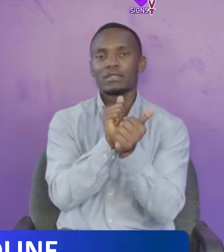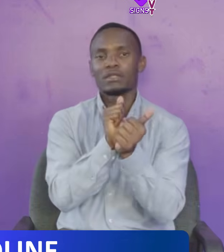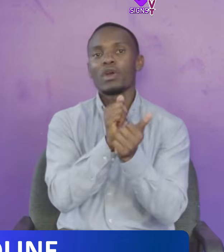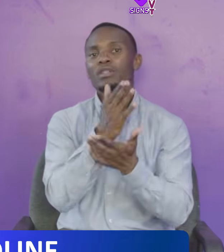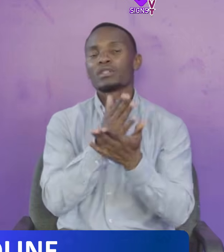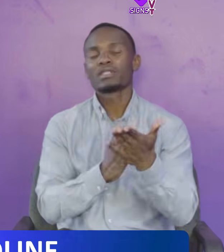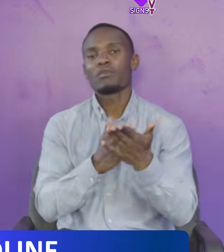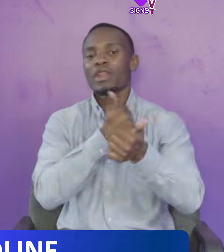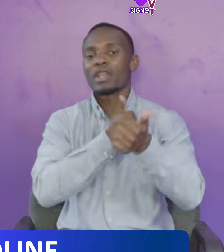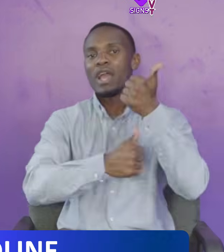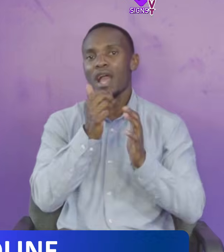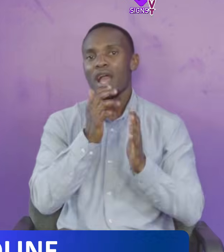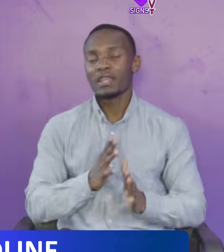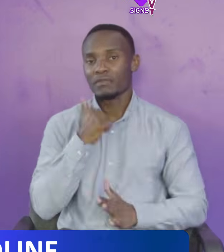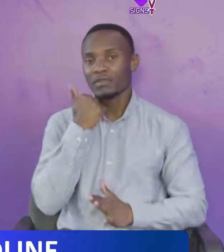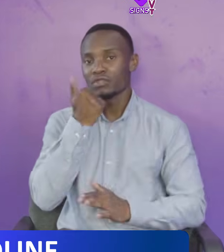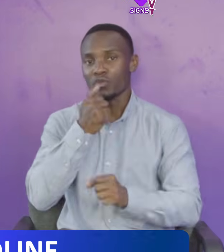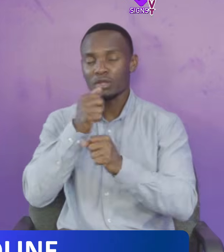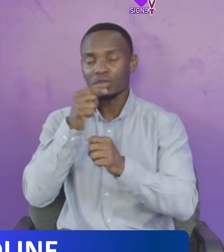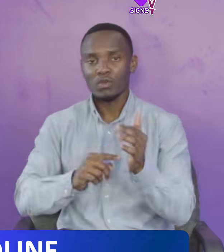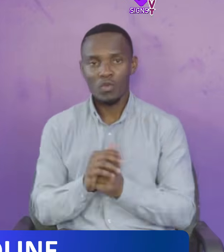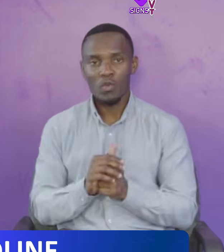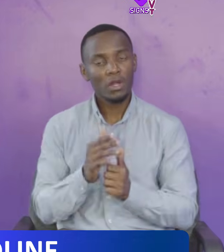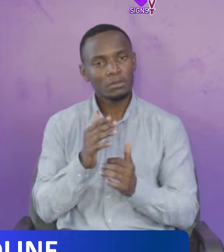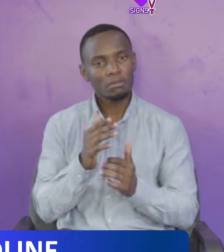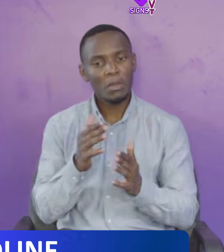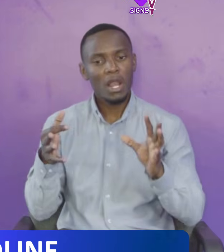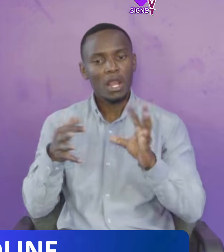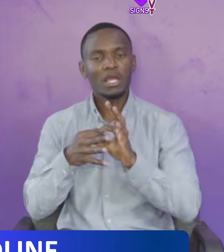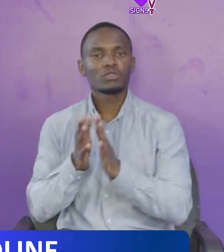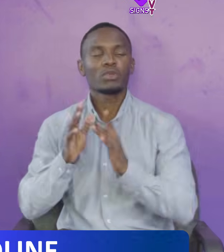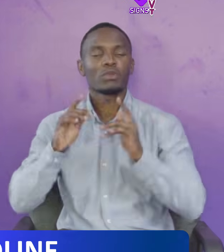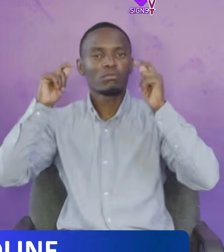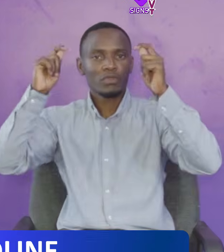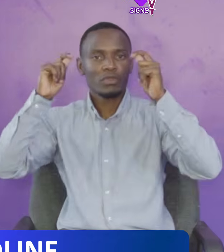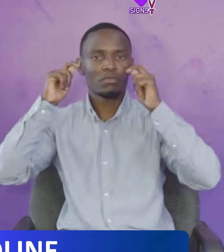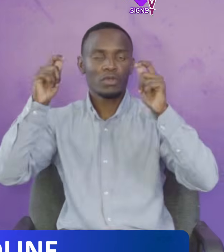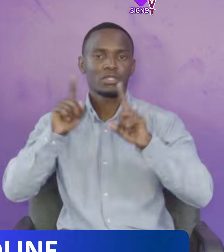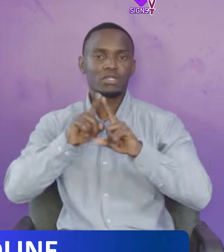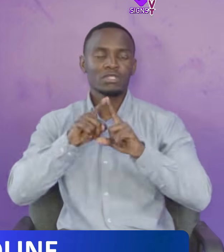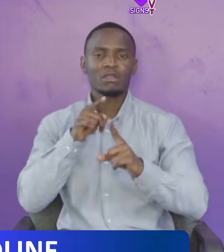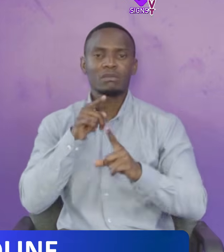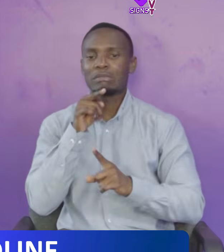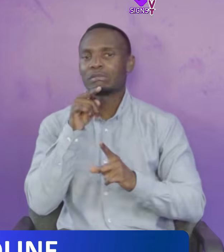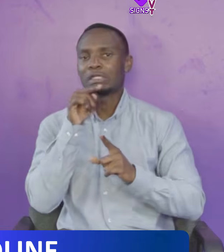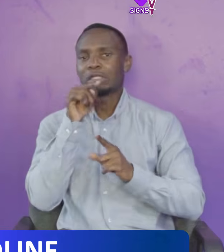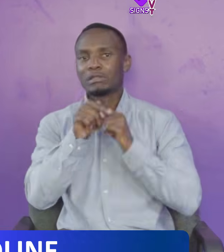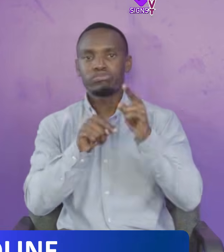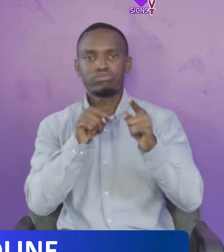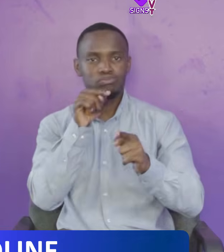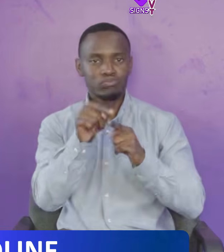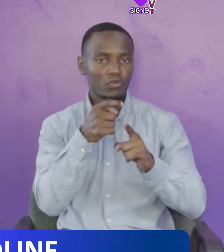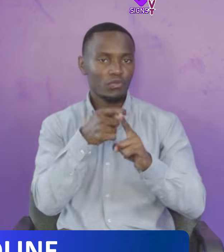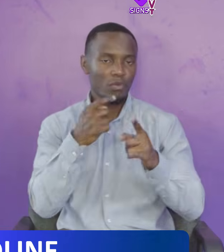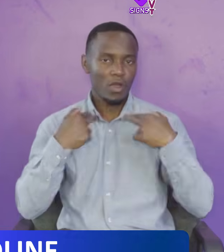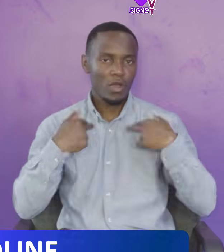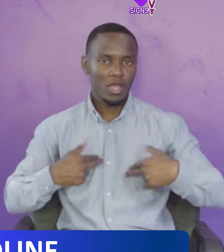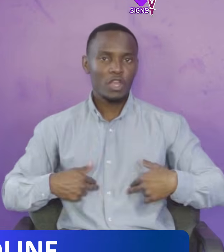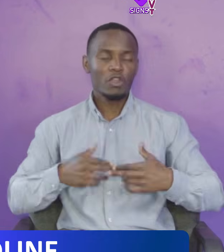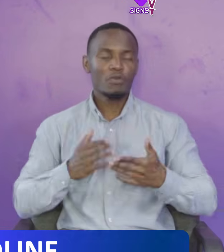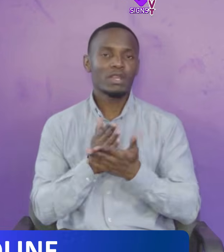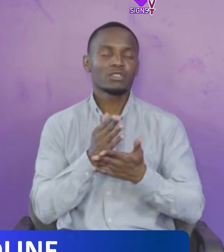demonstrations, prompting strong condemnation from regional human rights defenders. Now, former Kenyan Governor Kivutha Kibwana criticized